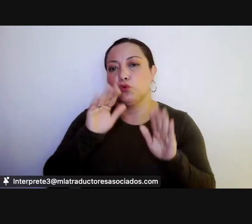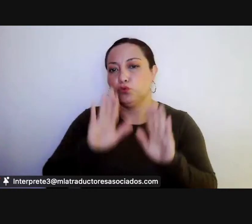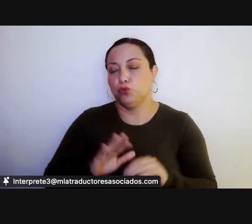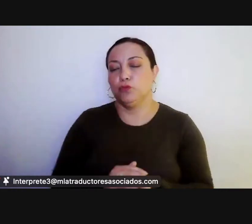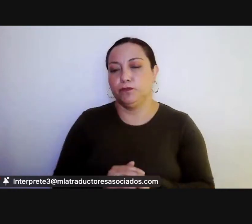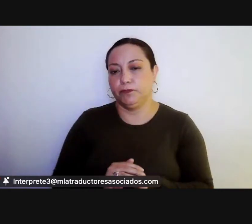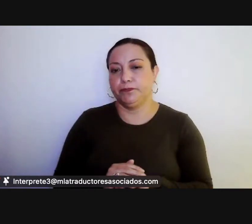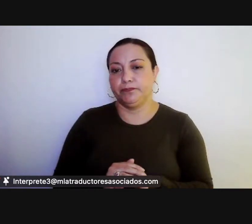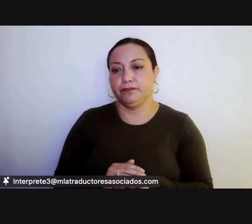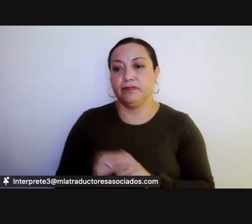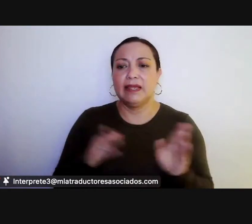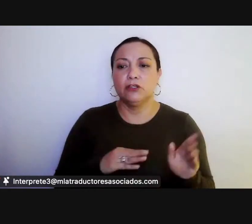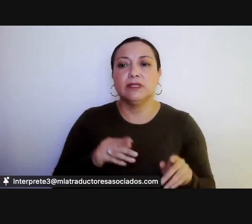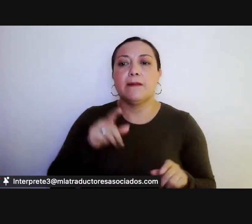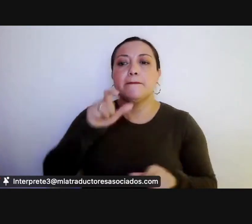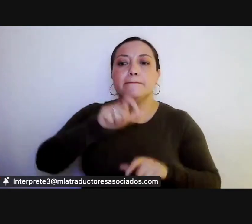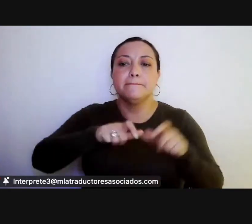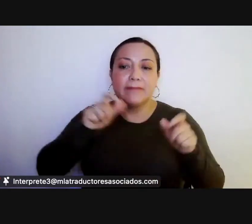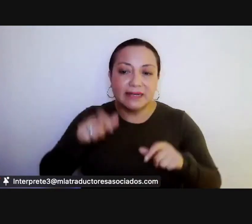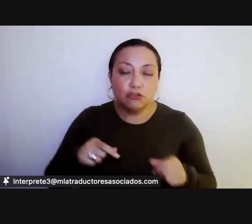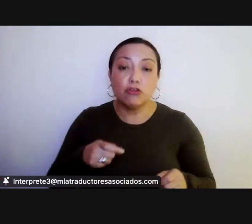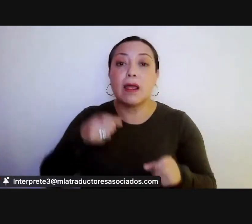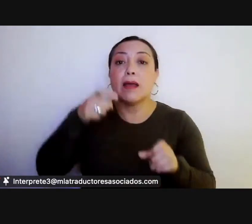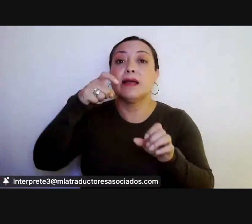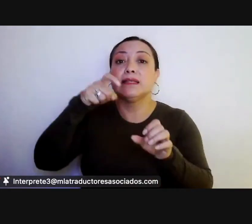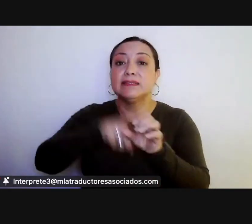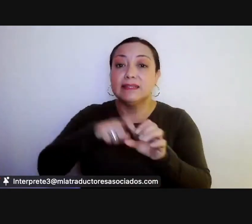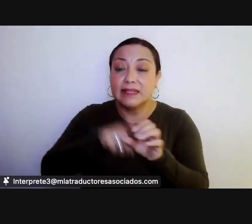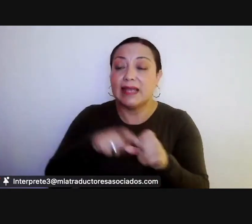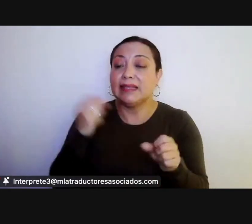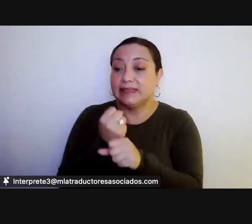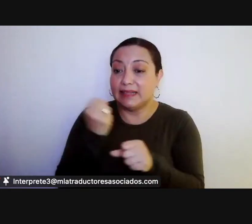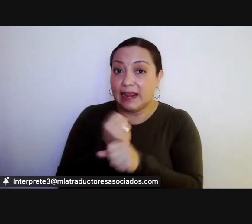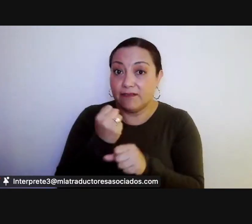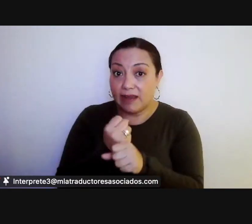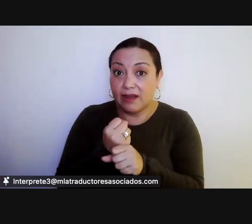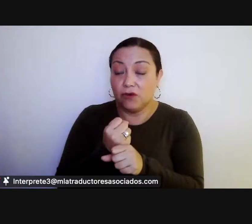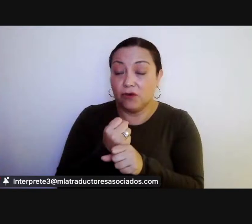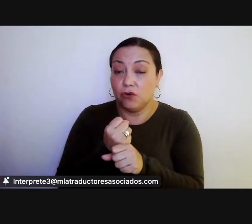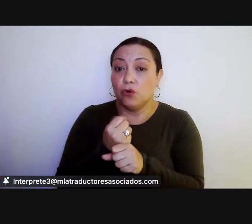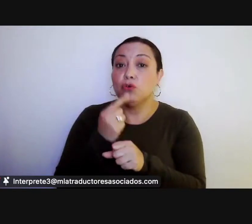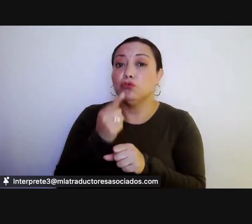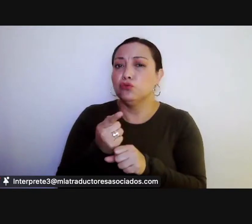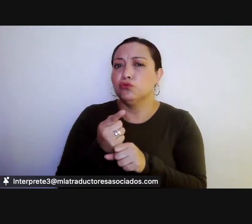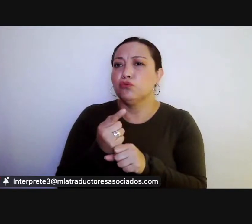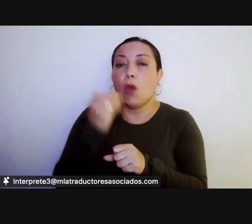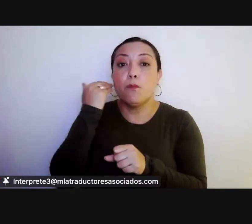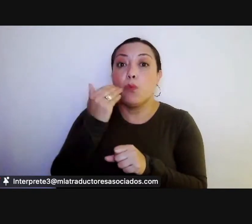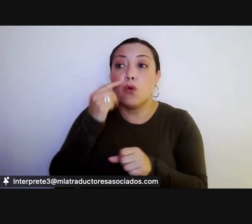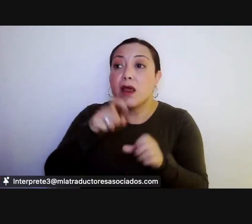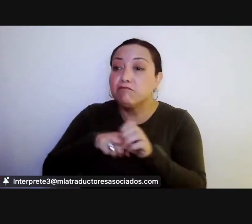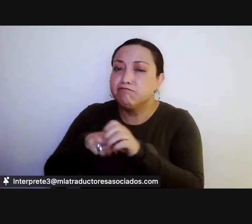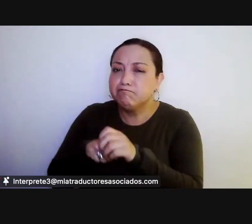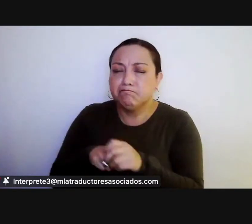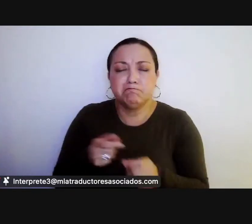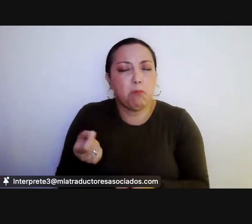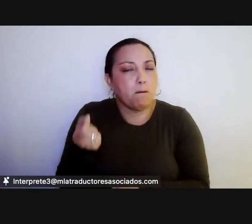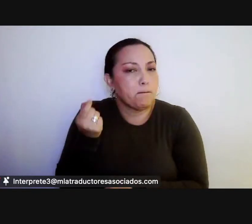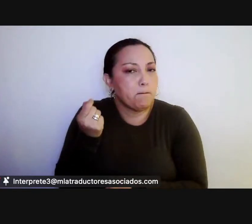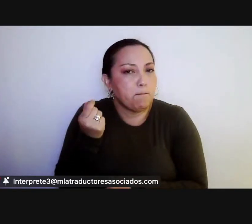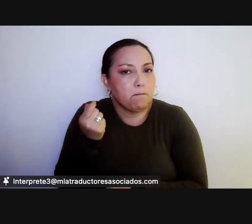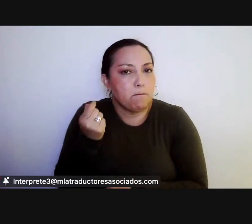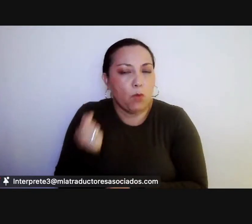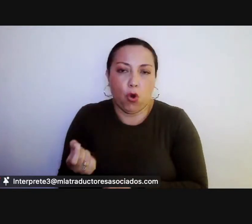So the reduction of unemployment, of women employment, is less than the